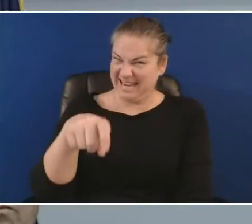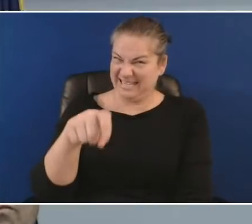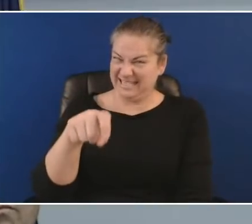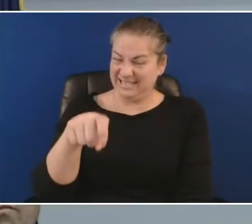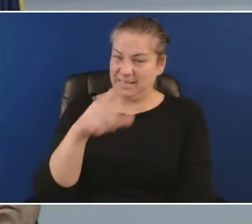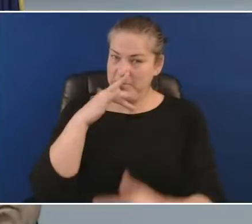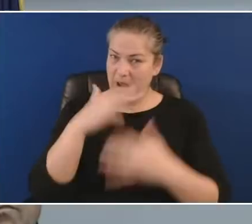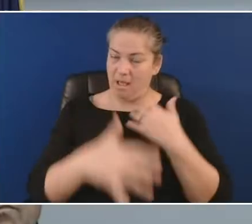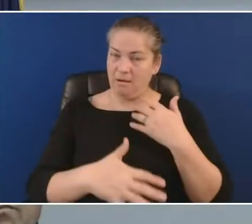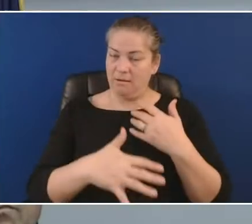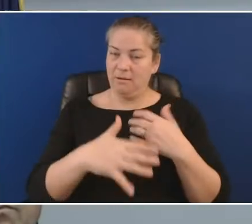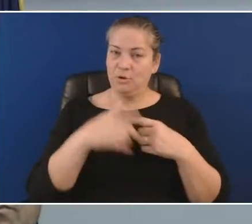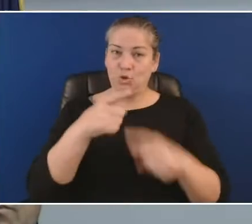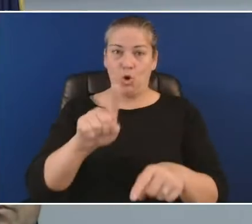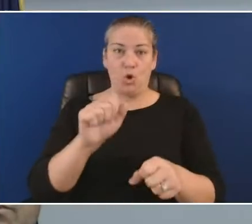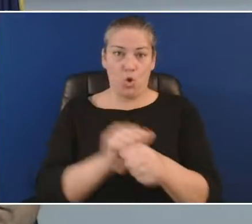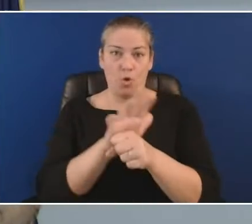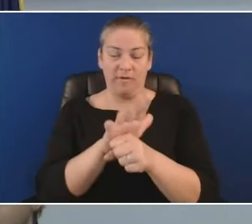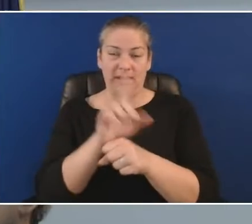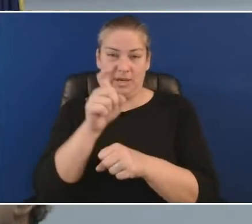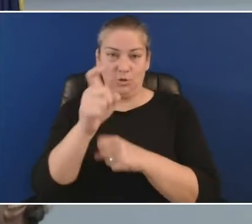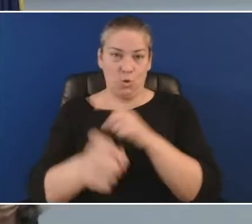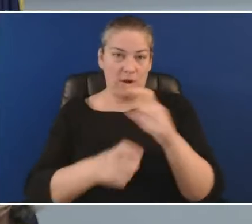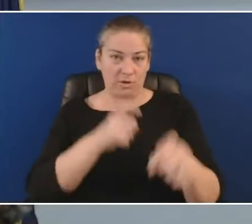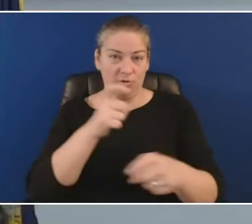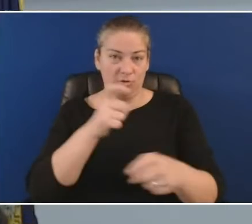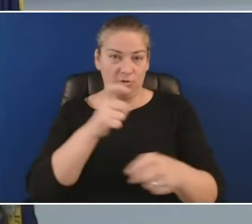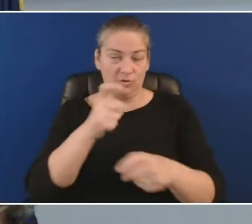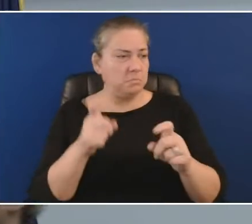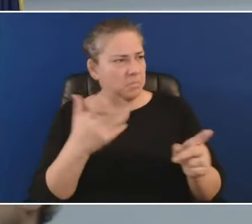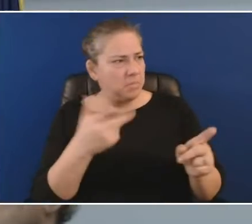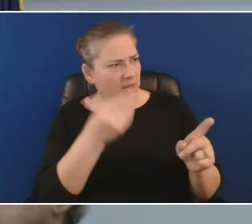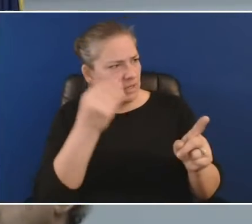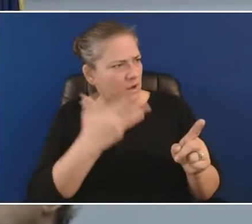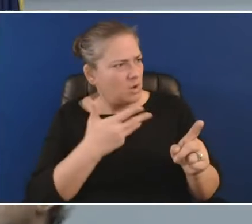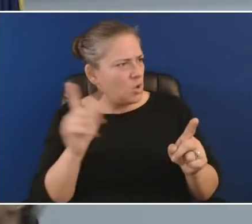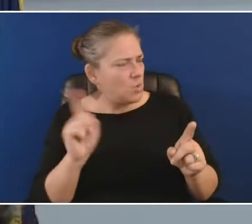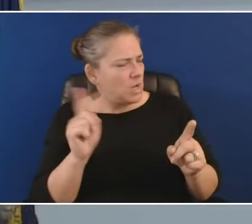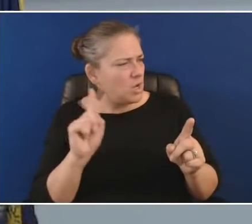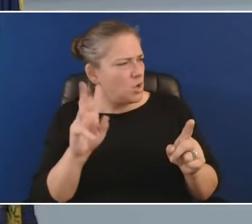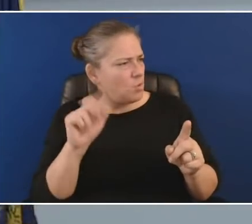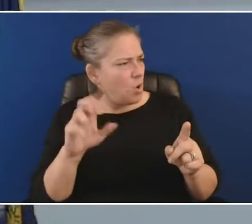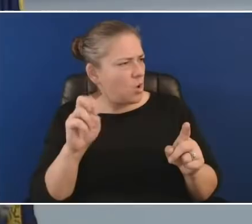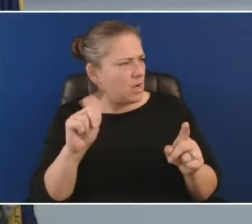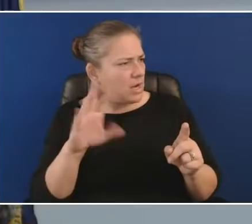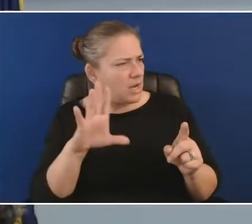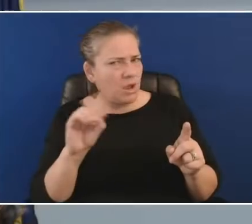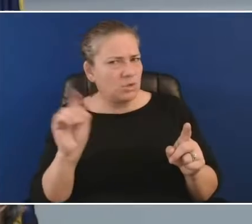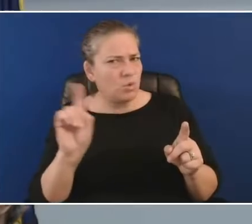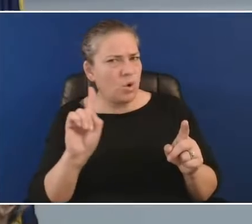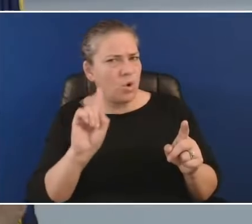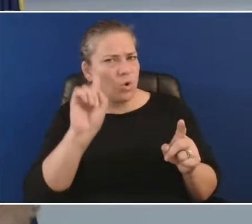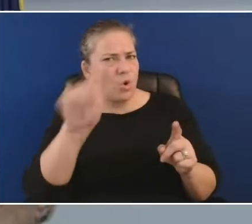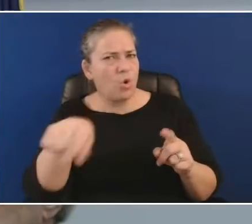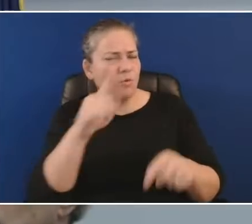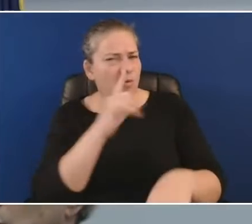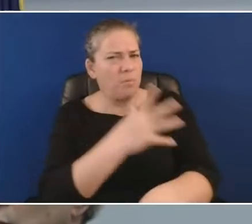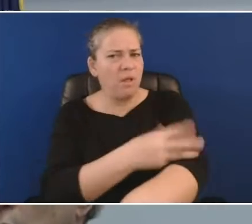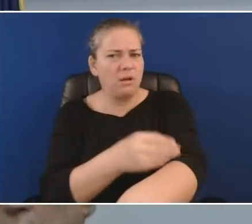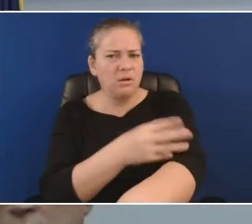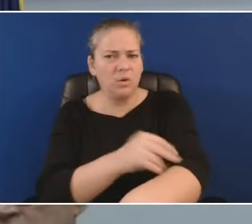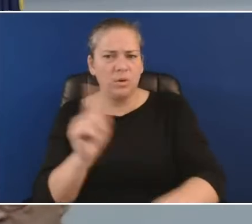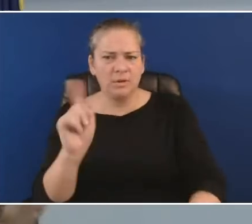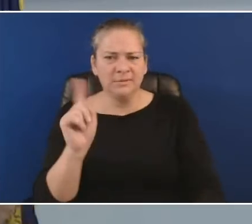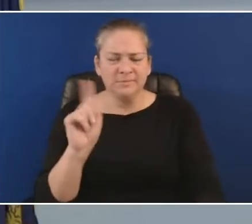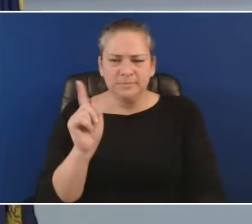COVID. I'm guessing you all might be able to give us the best locations in Warren County. The people might be ready, willing,